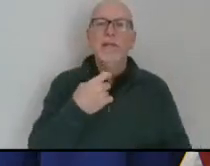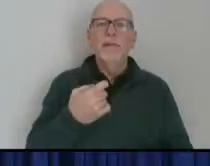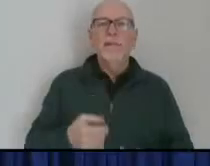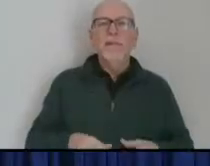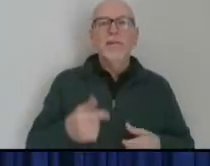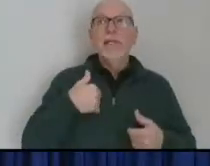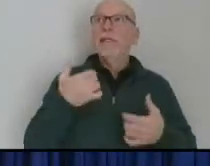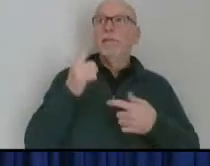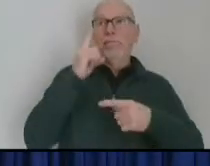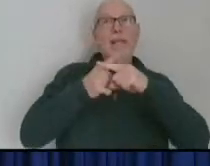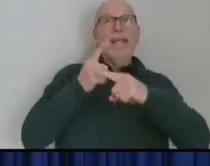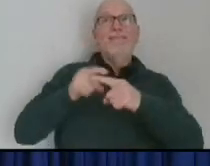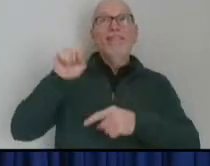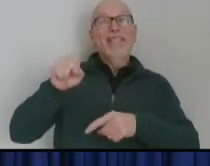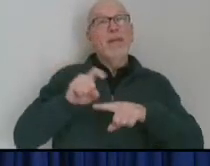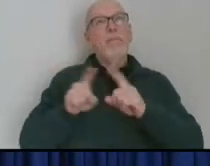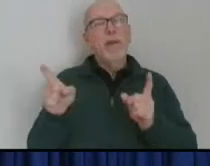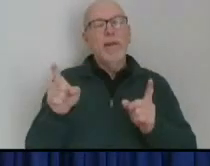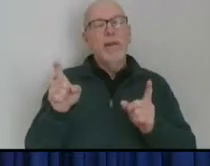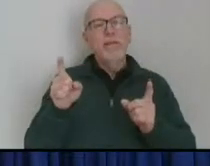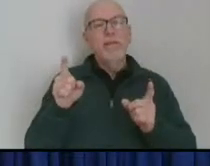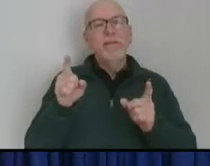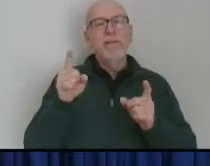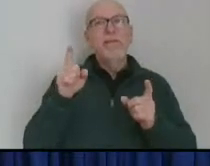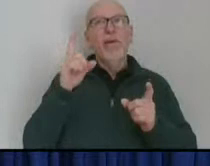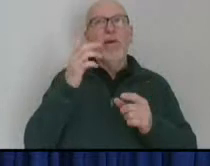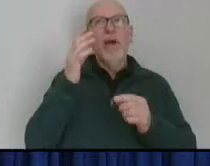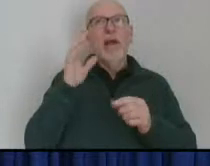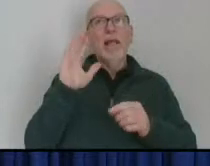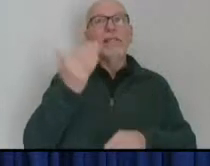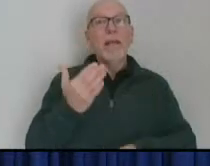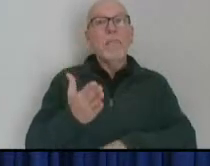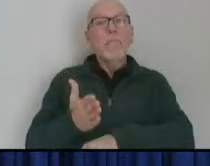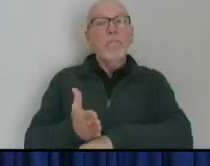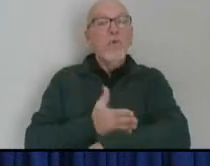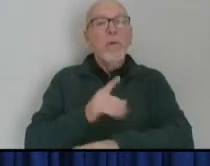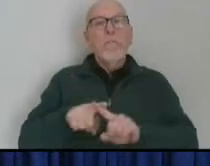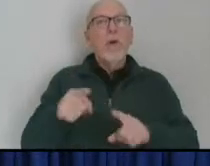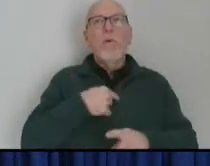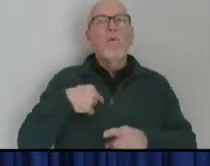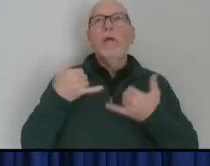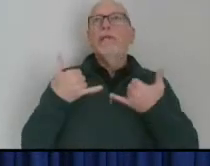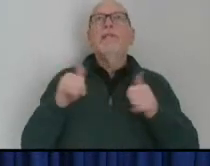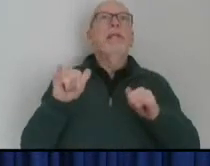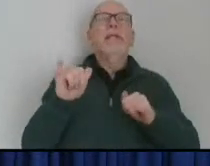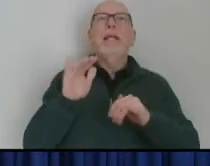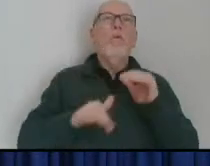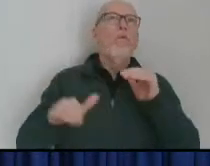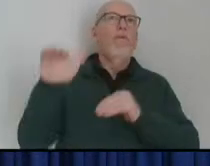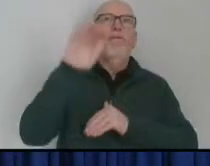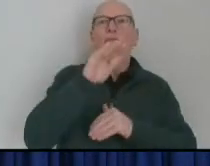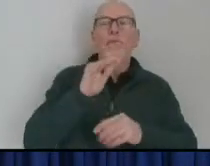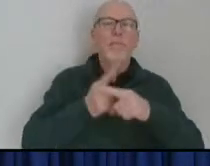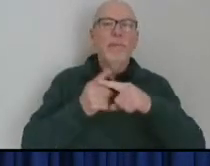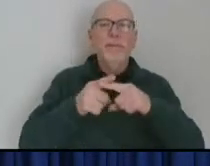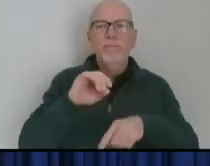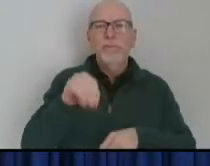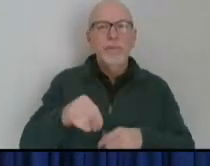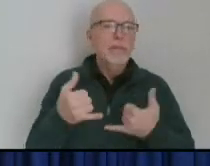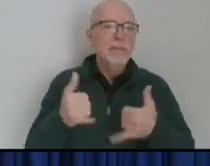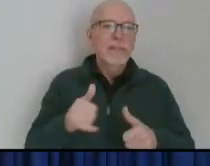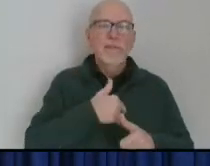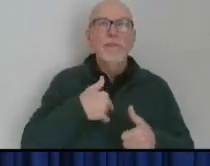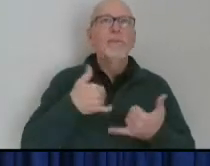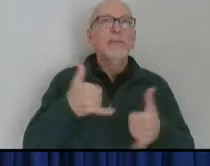just looking at trends and trajectories, we're still over double digits positivity rate, and we're still losing people.